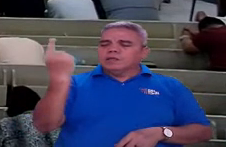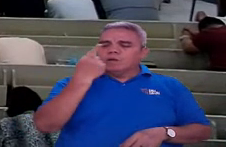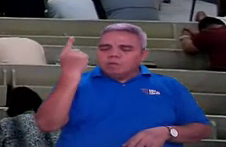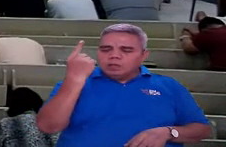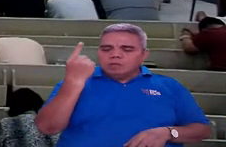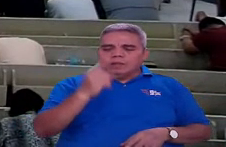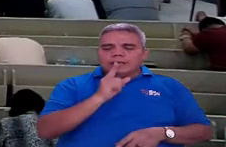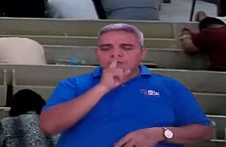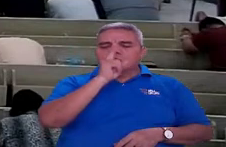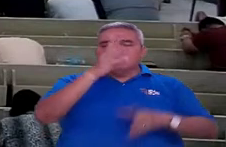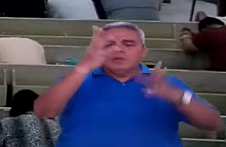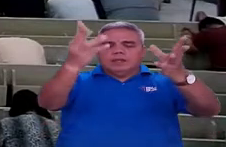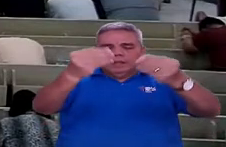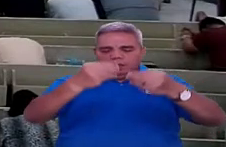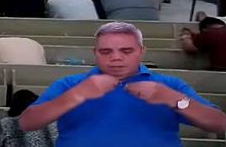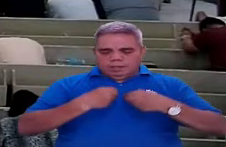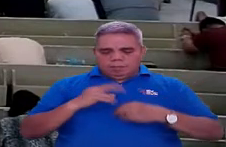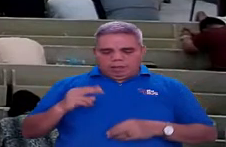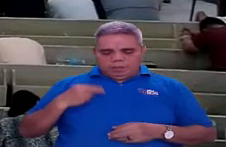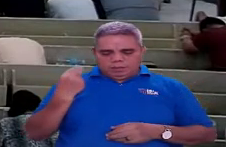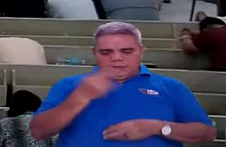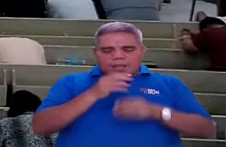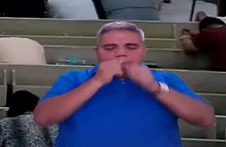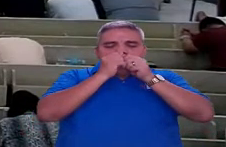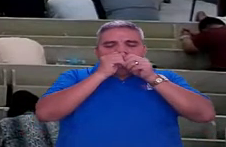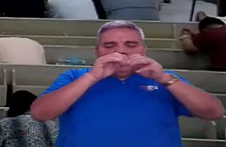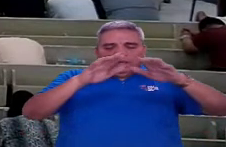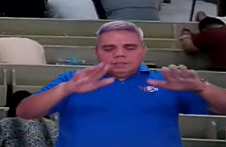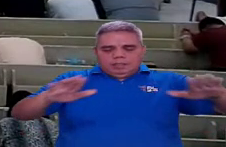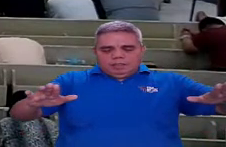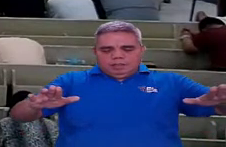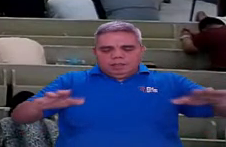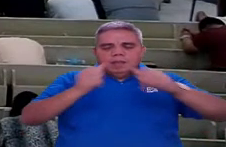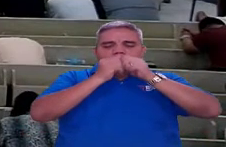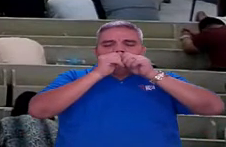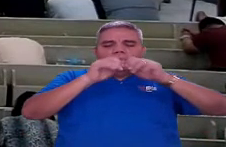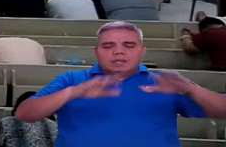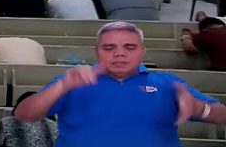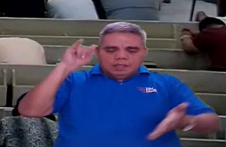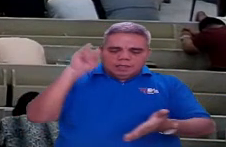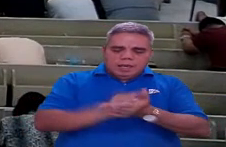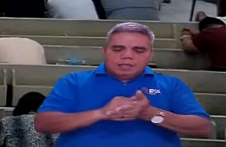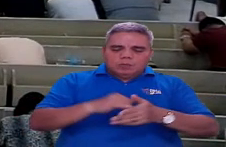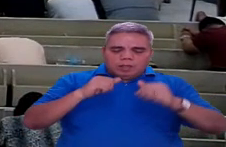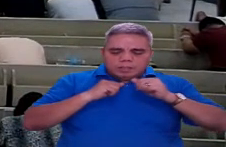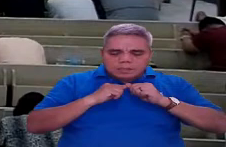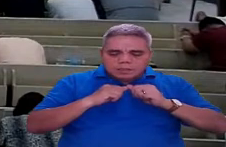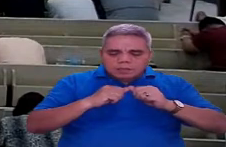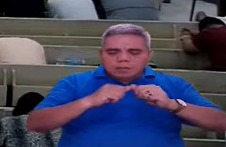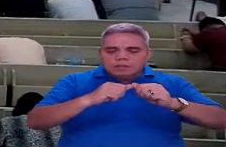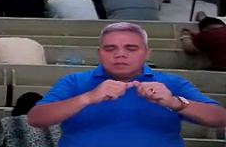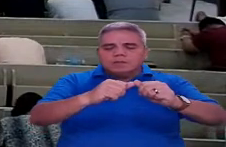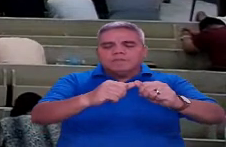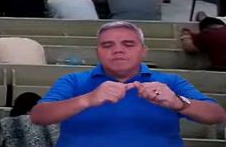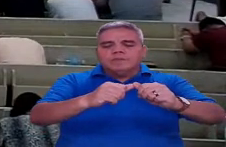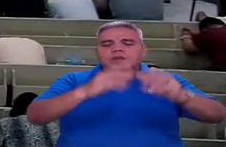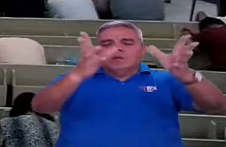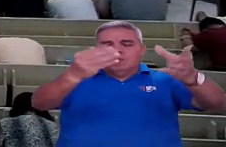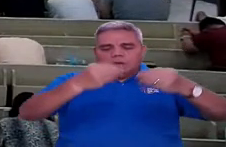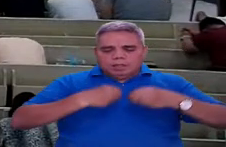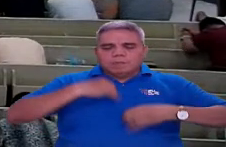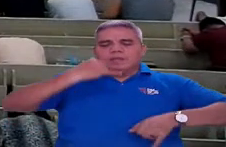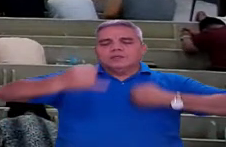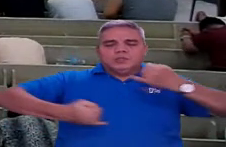only one that can truly give us blessings. Blessings that will last. Blessings that will give